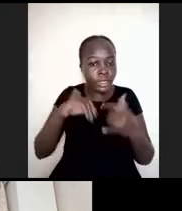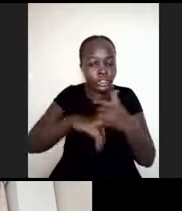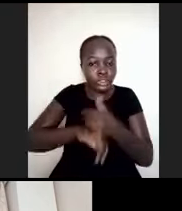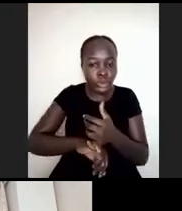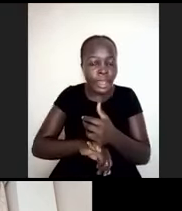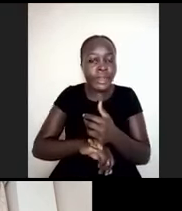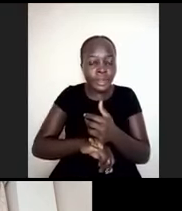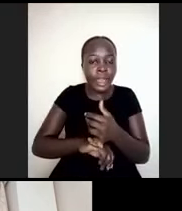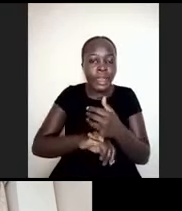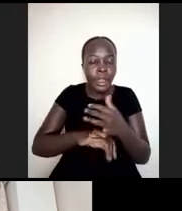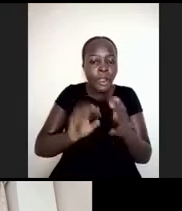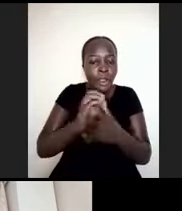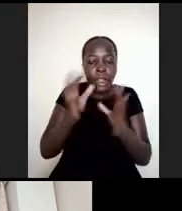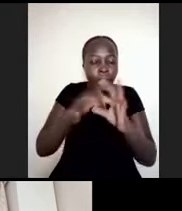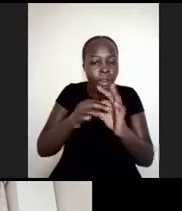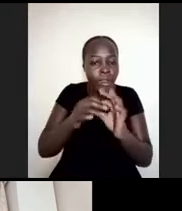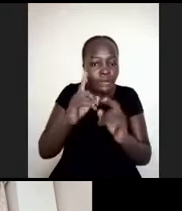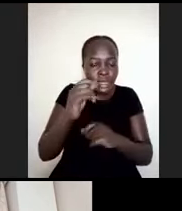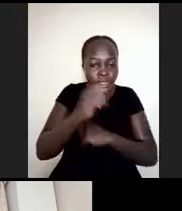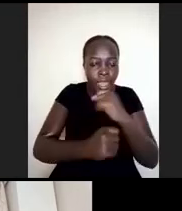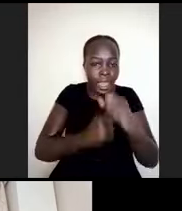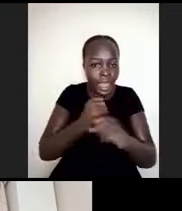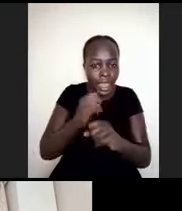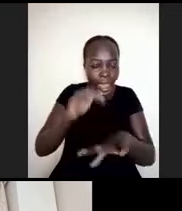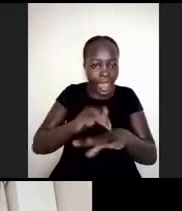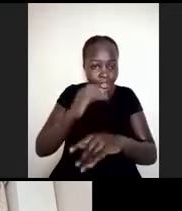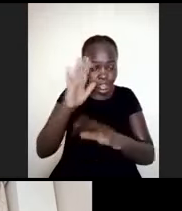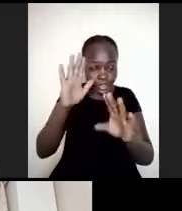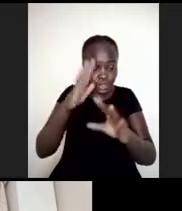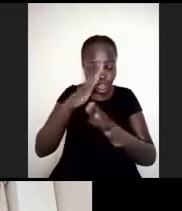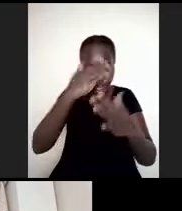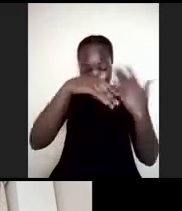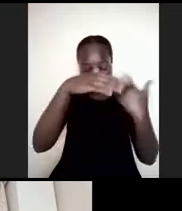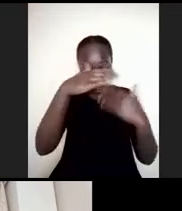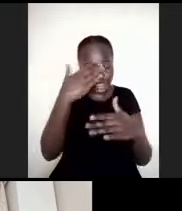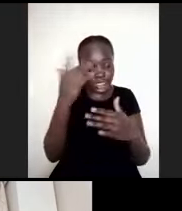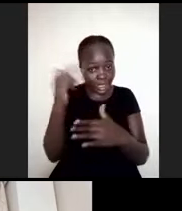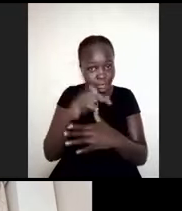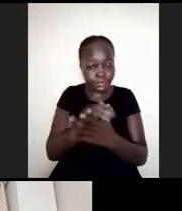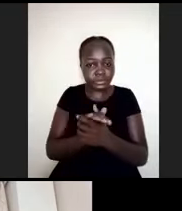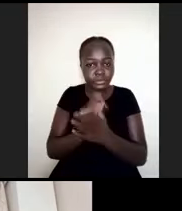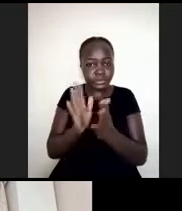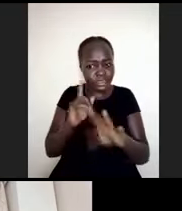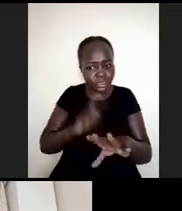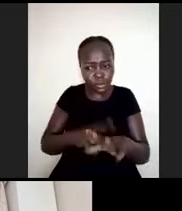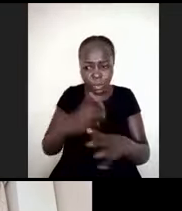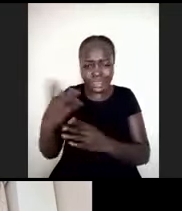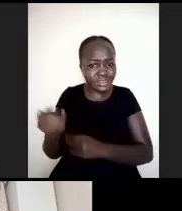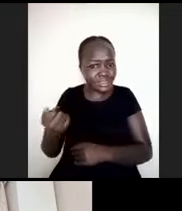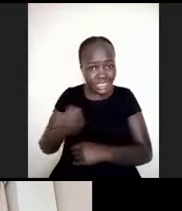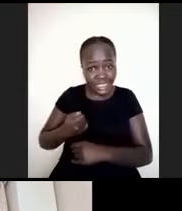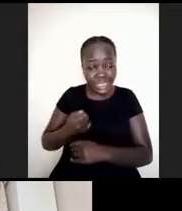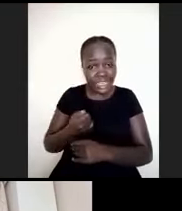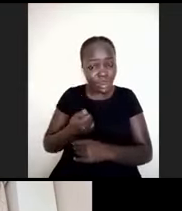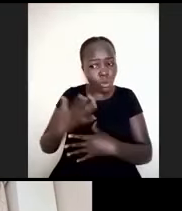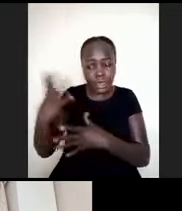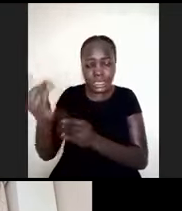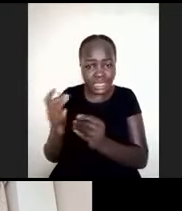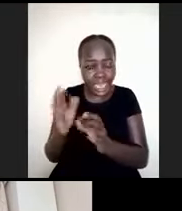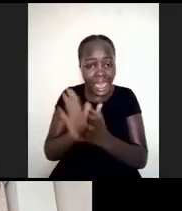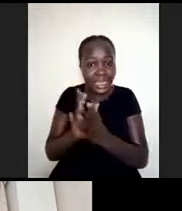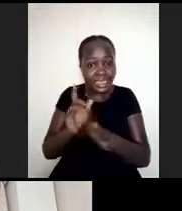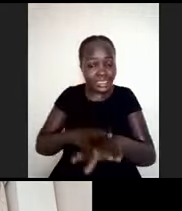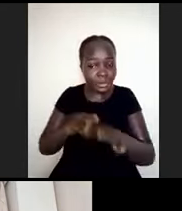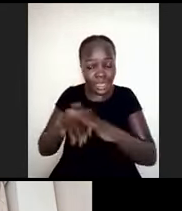year at the university, so just come. And so she went. When she entered, she was shocked by what she